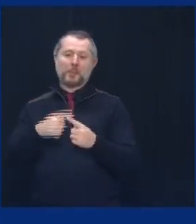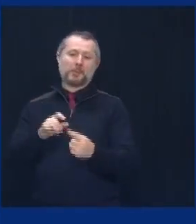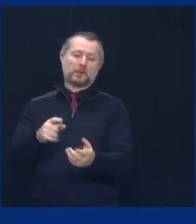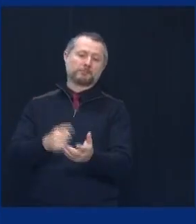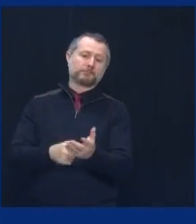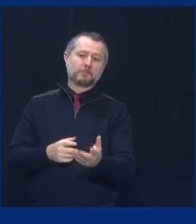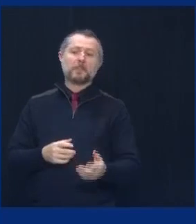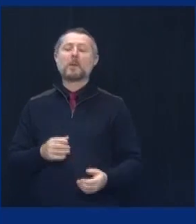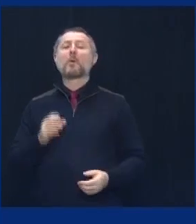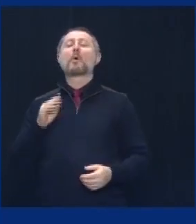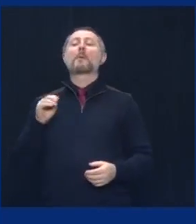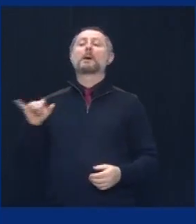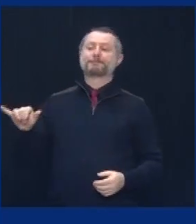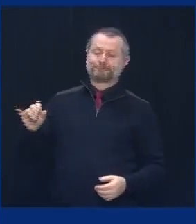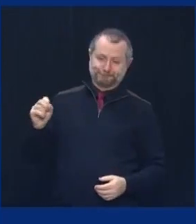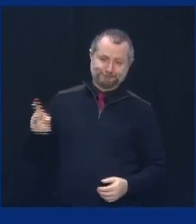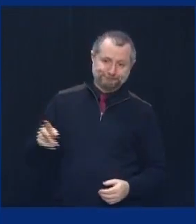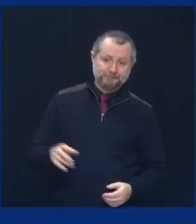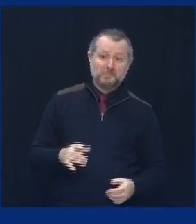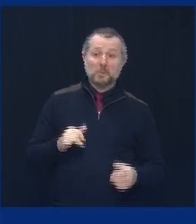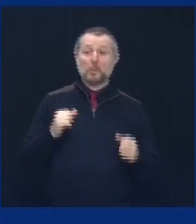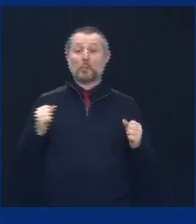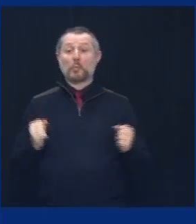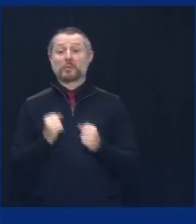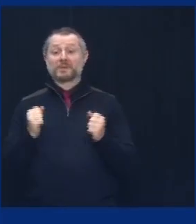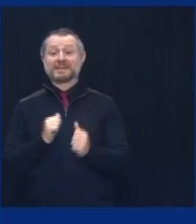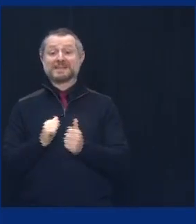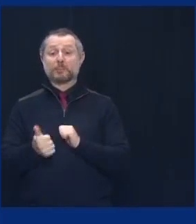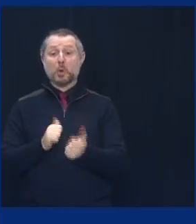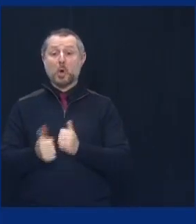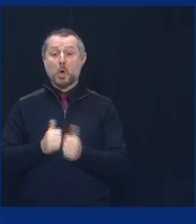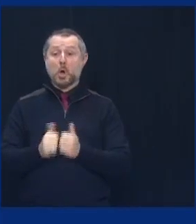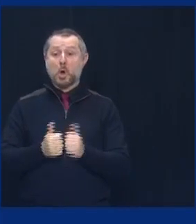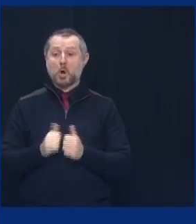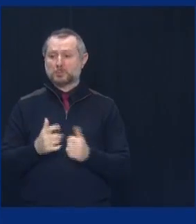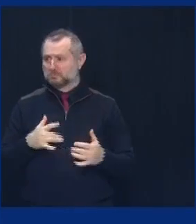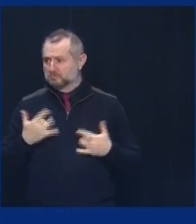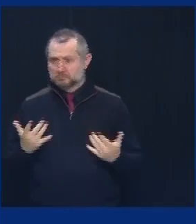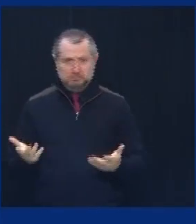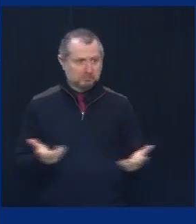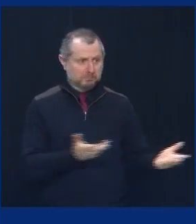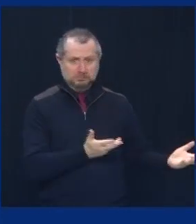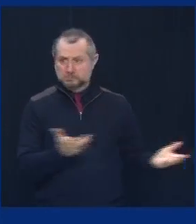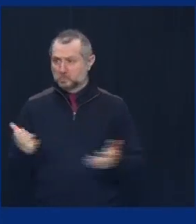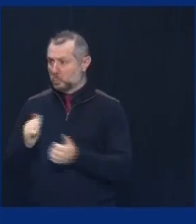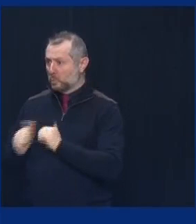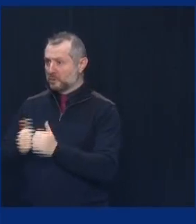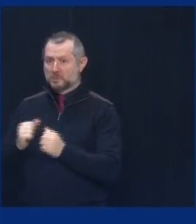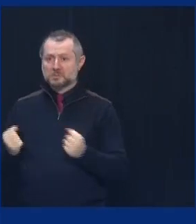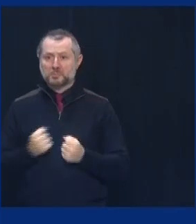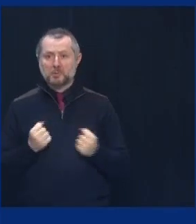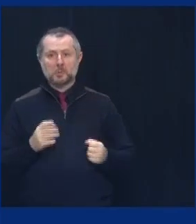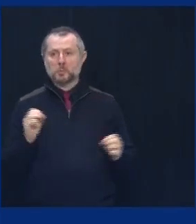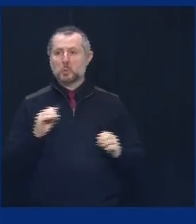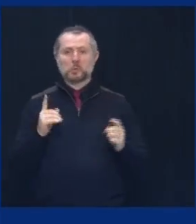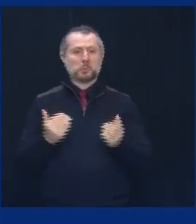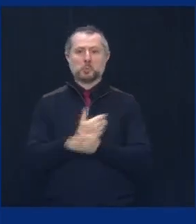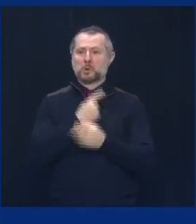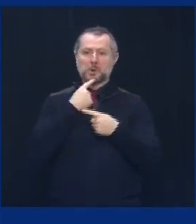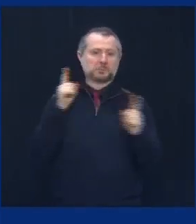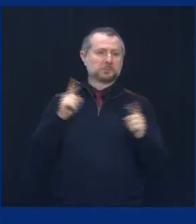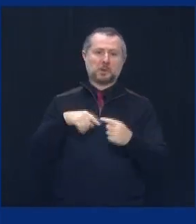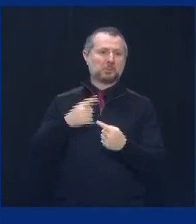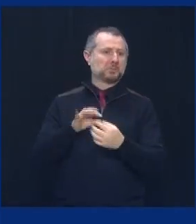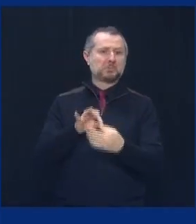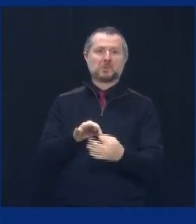Robert, anything new on winter sports, Michael asked? On the sports? No, there's nothing new on the sports guidance. I mean, as the numbers